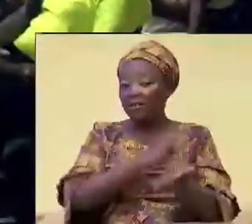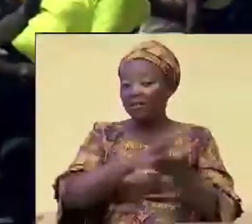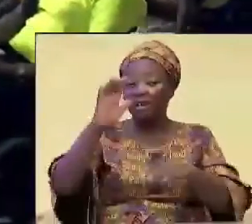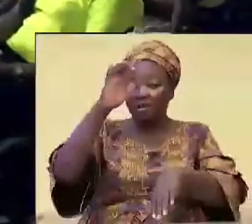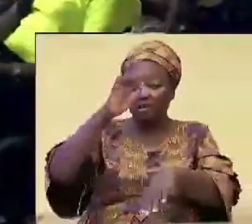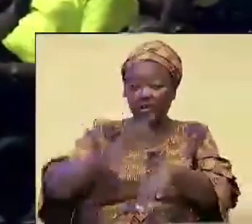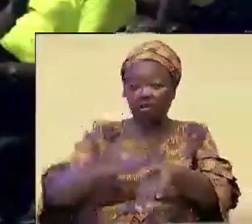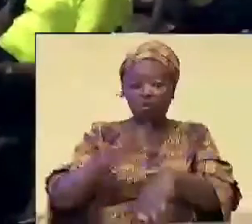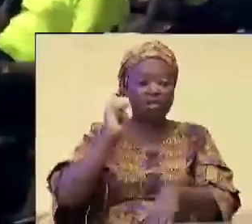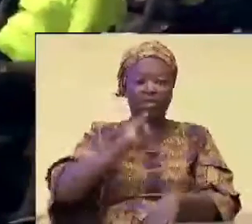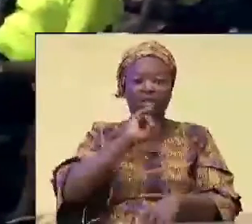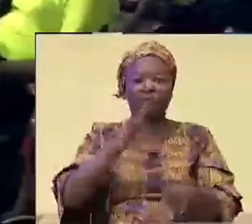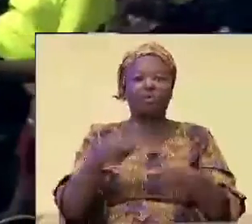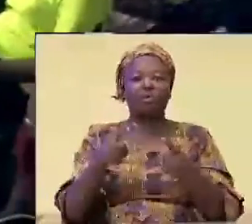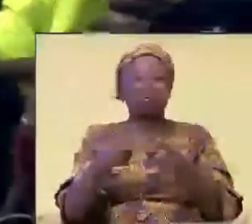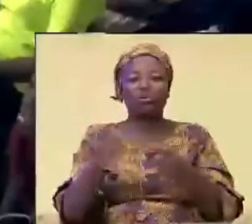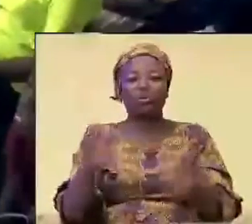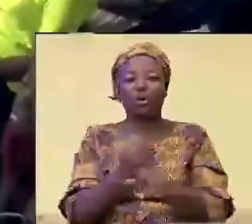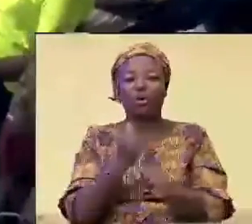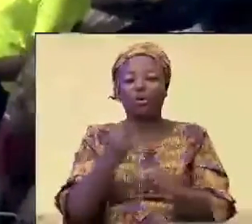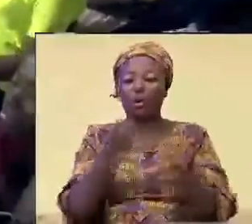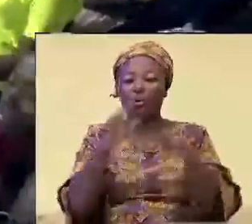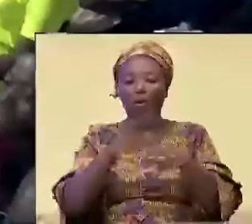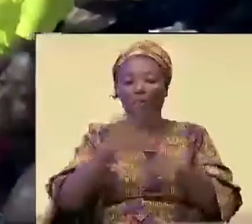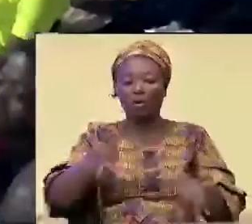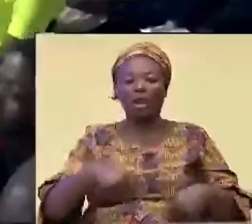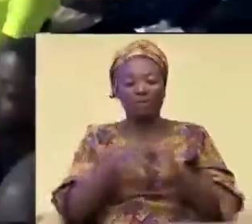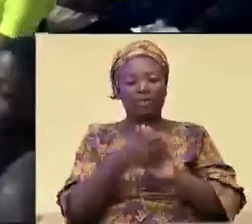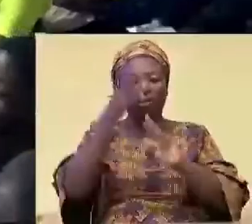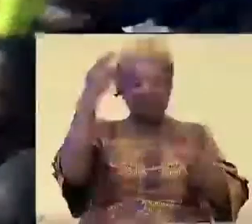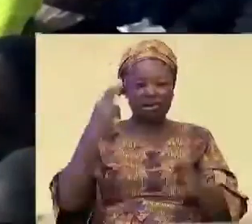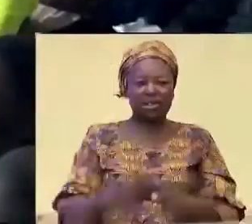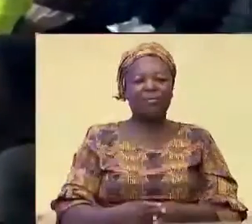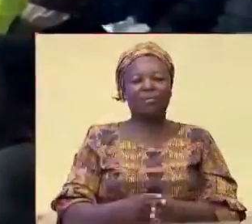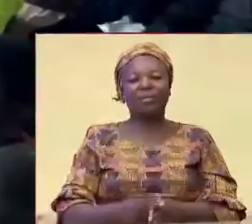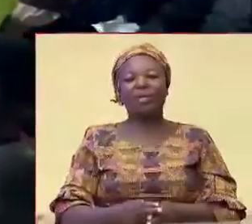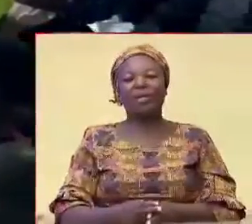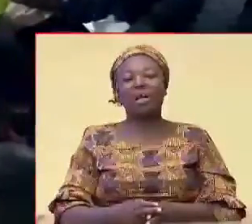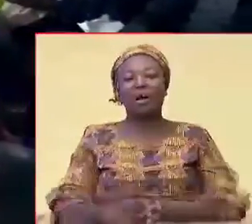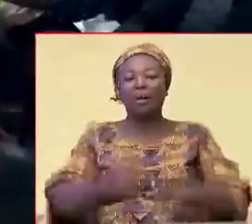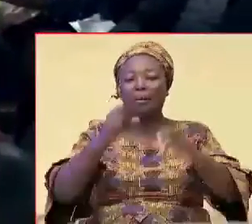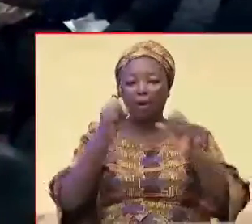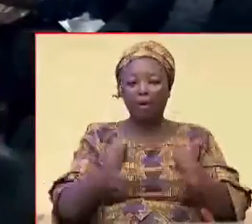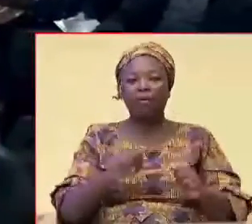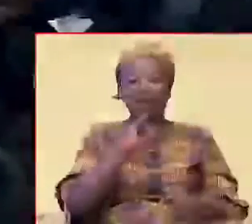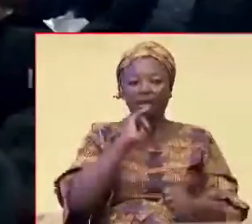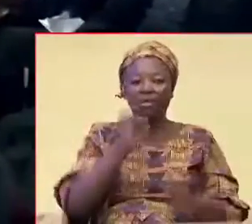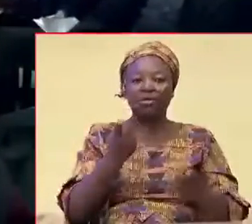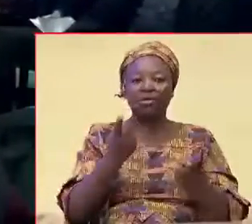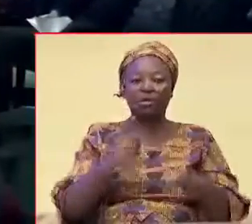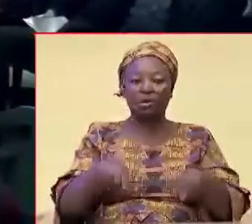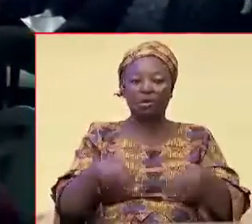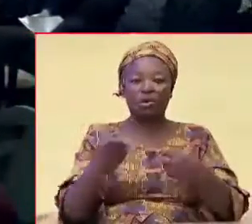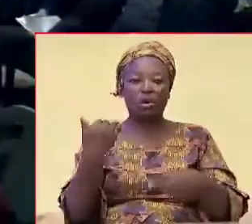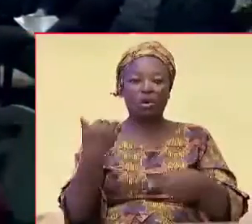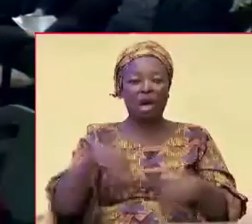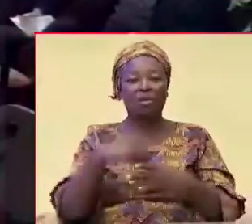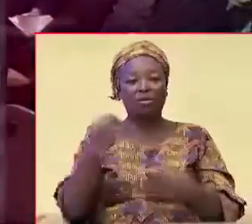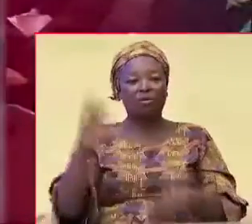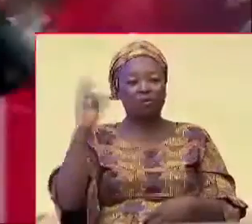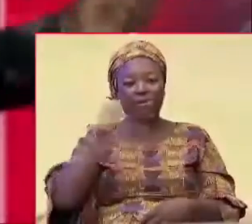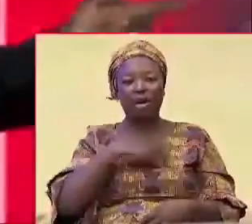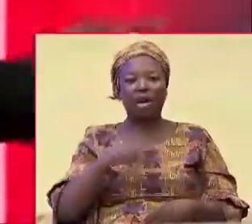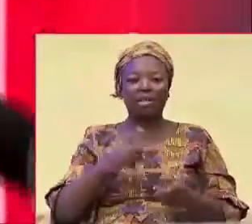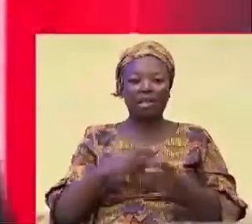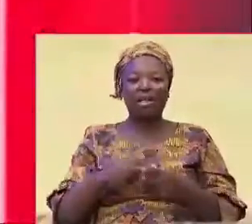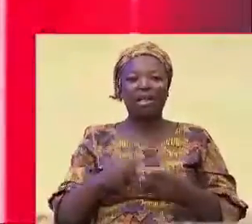and that divine touch is going to come upon your life. Virtue is gone out of